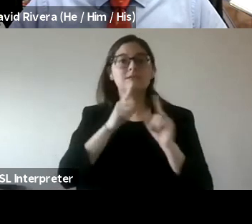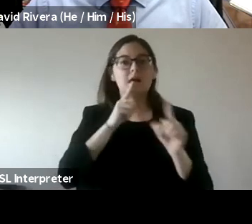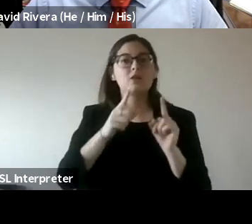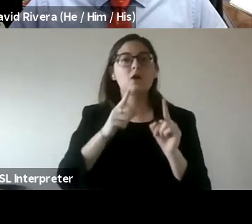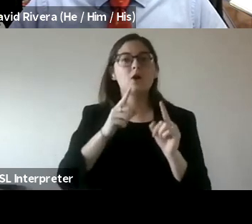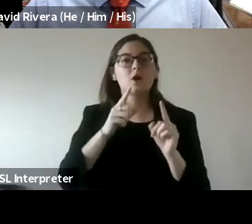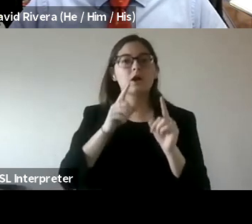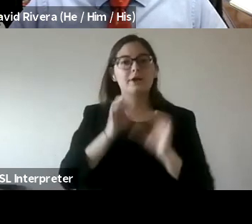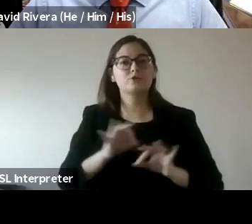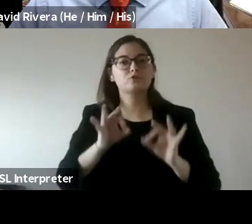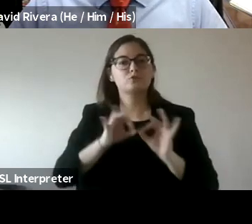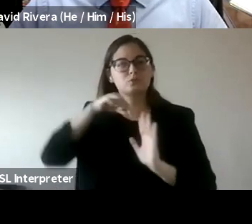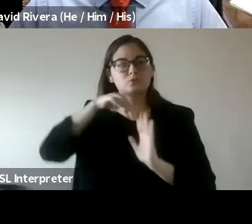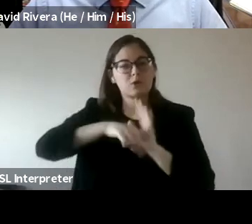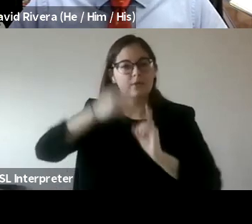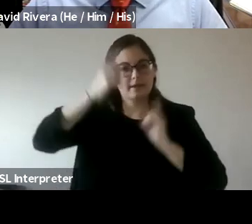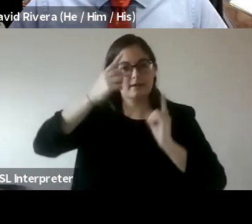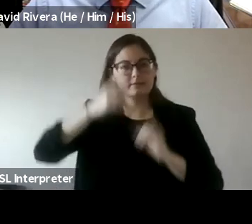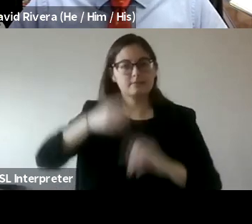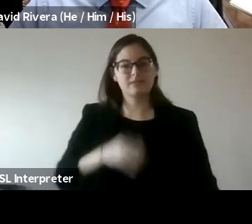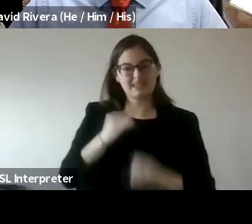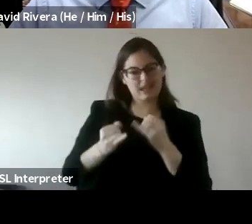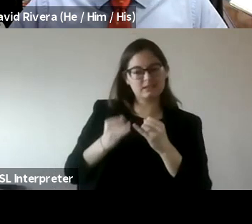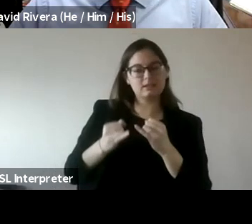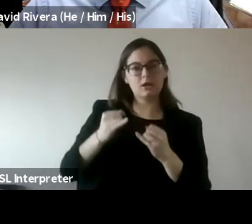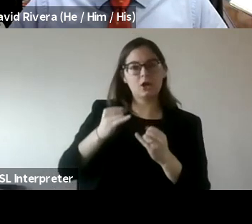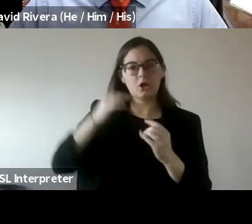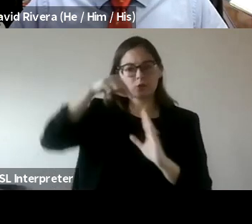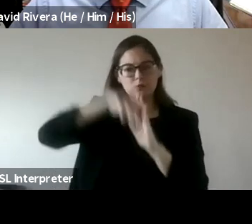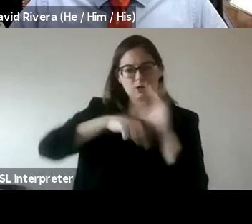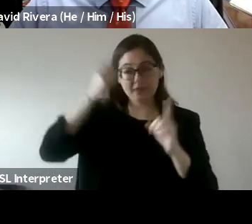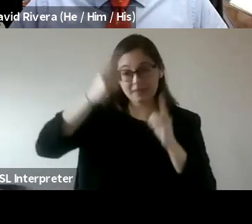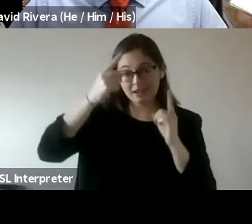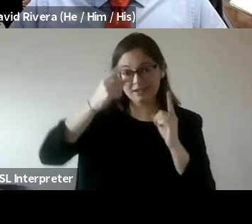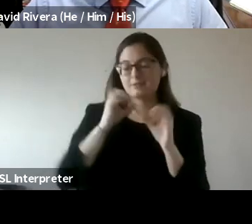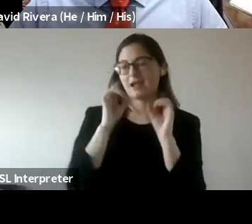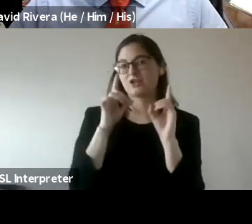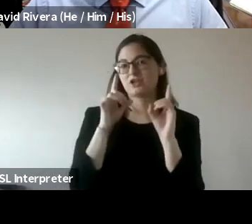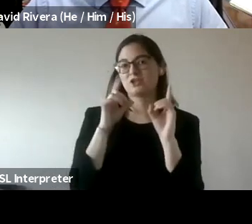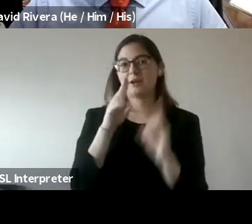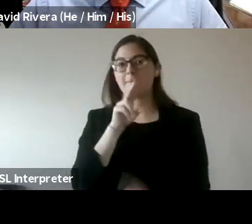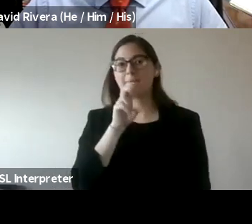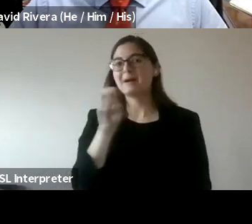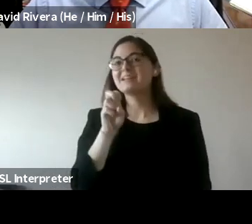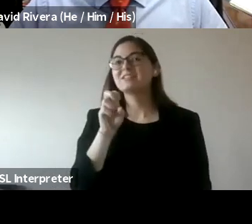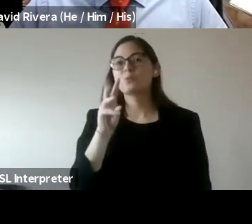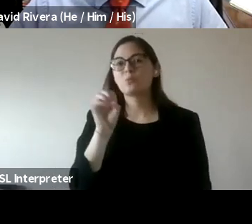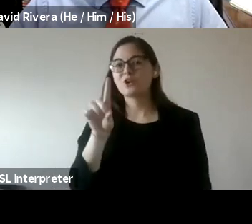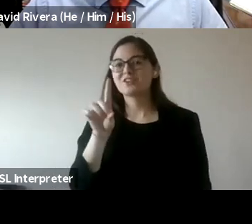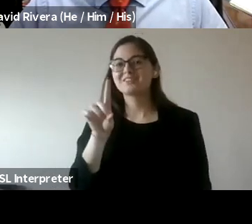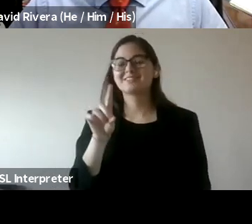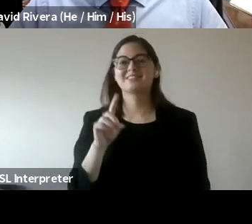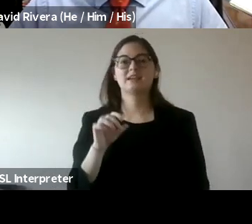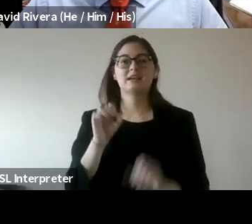thinking. That last phrase, critical thinking, is a bit of an education buzzword. And like a lot of other buzzwords, it can cover over a lot of